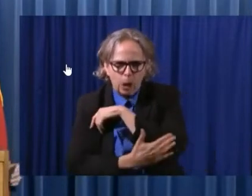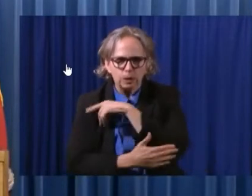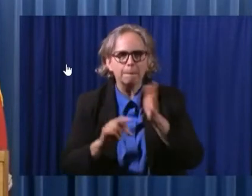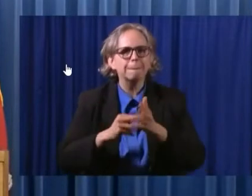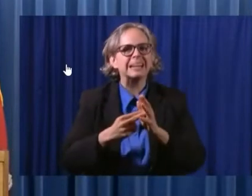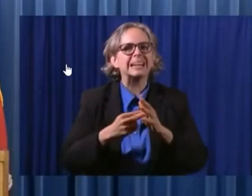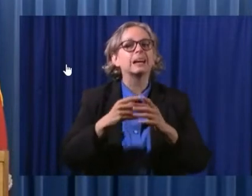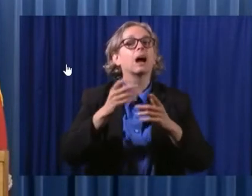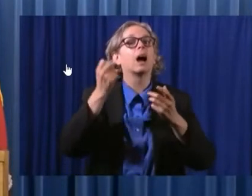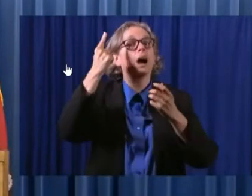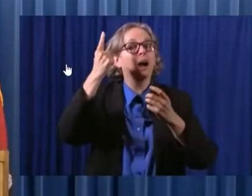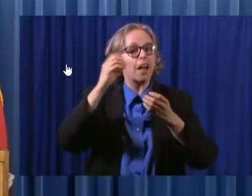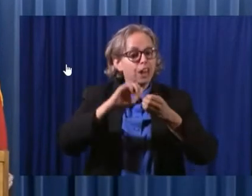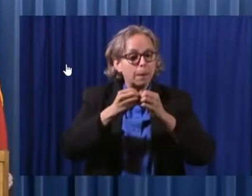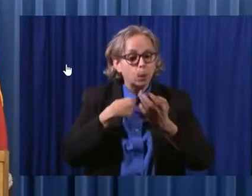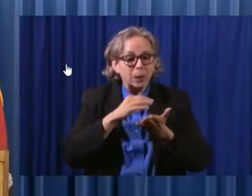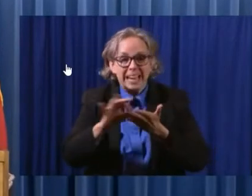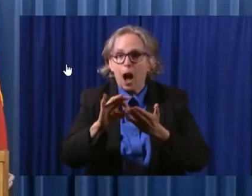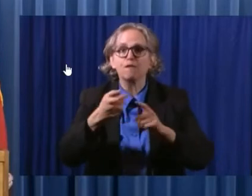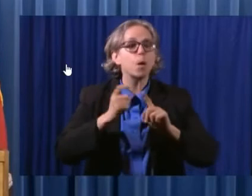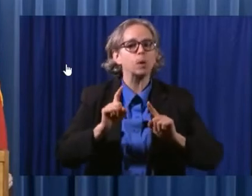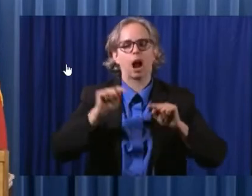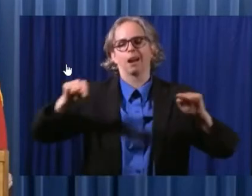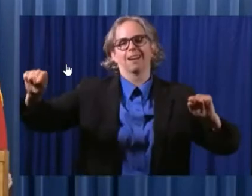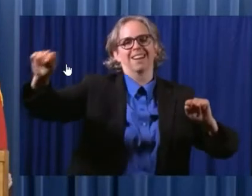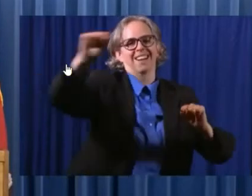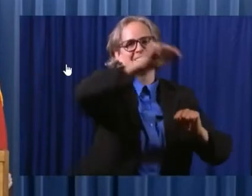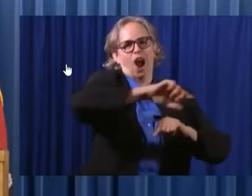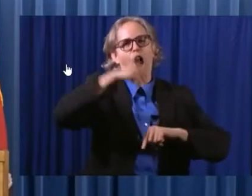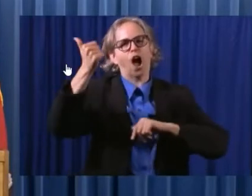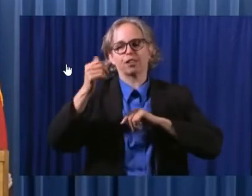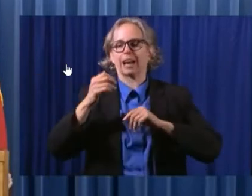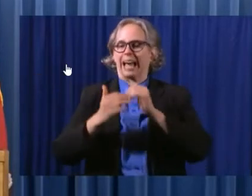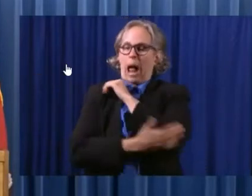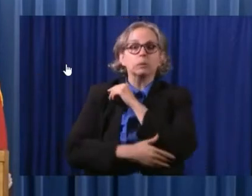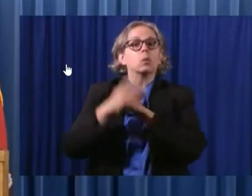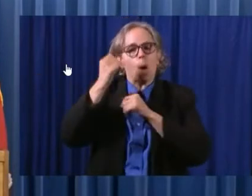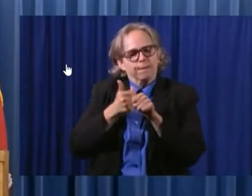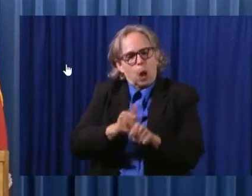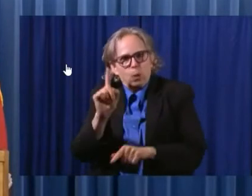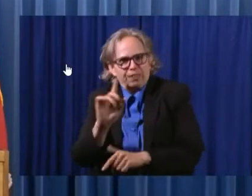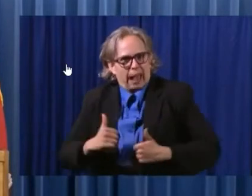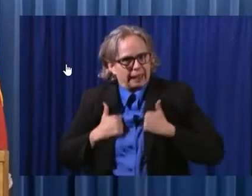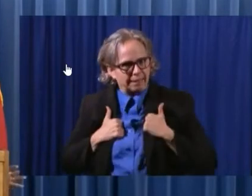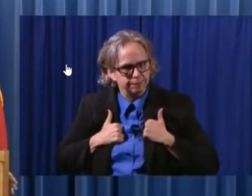to wherever that person is from, which is certainly could be a neighboring county.